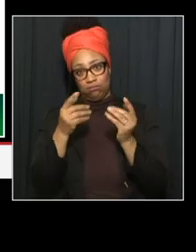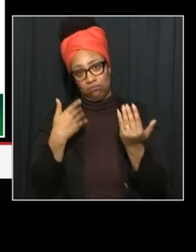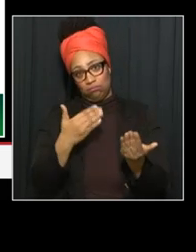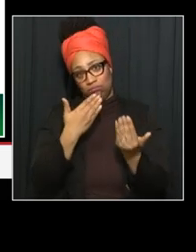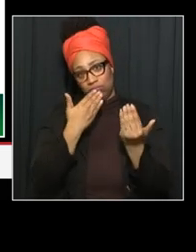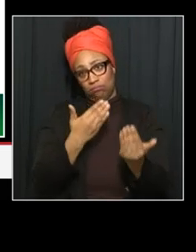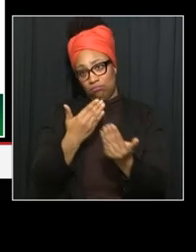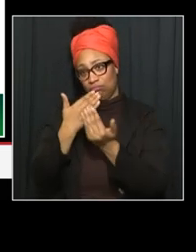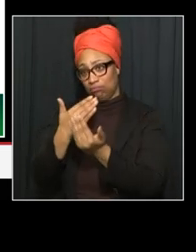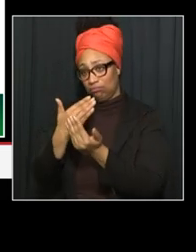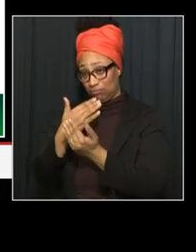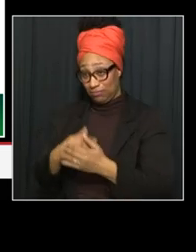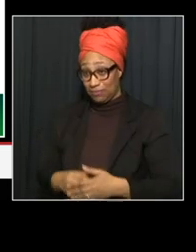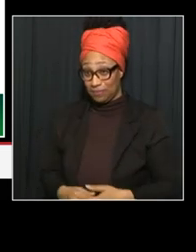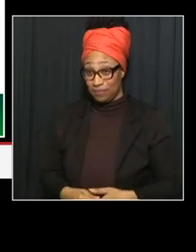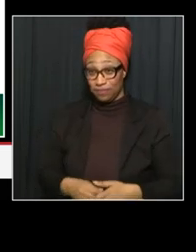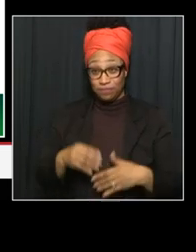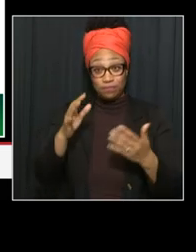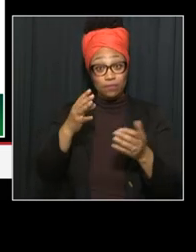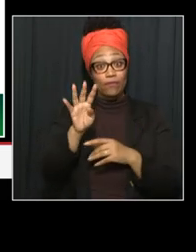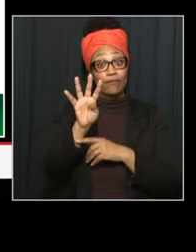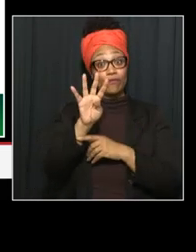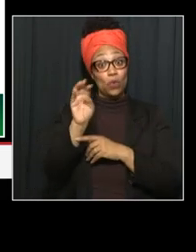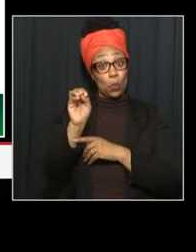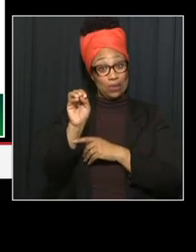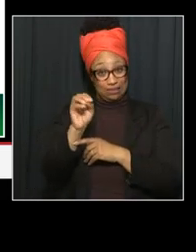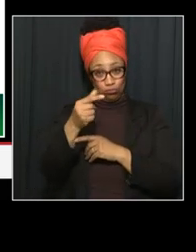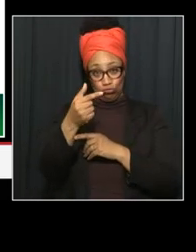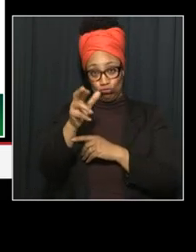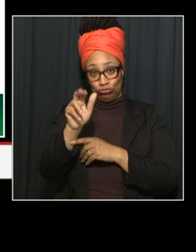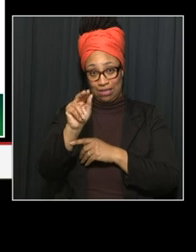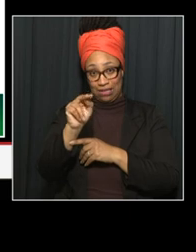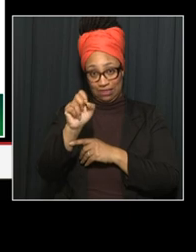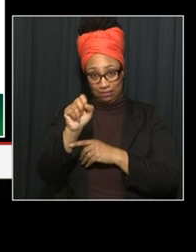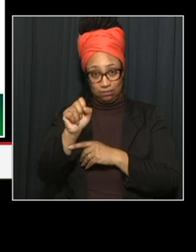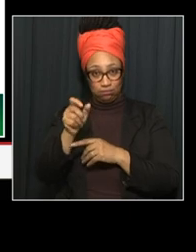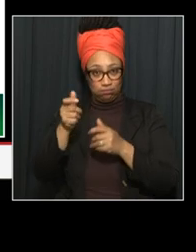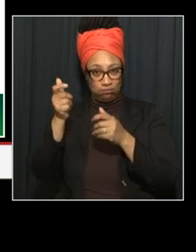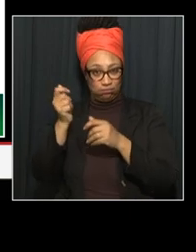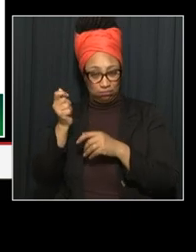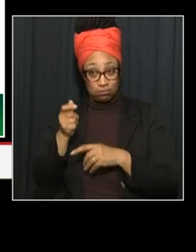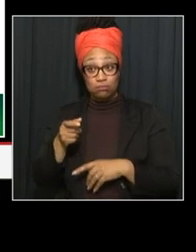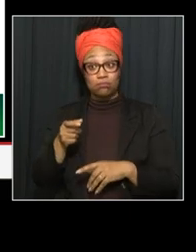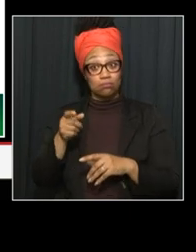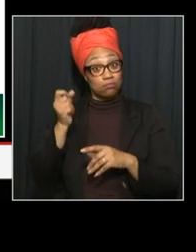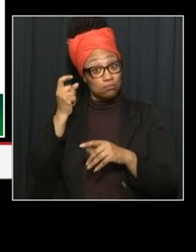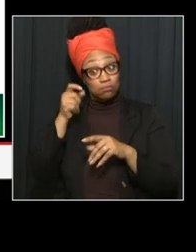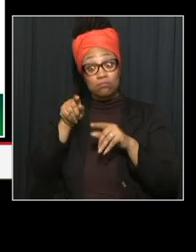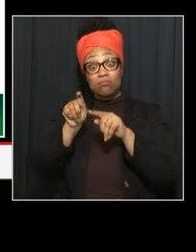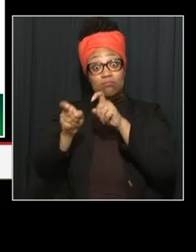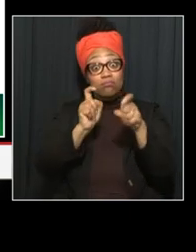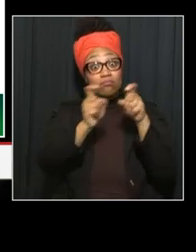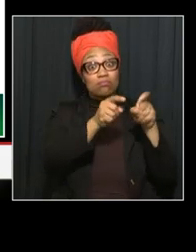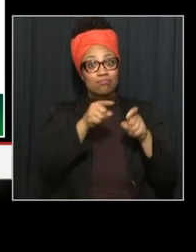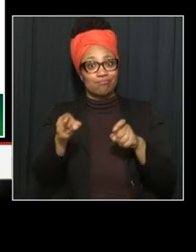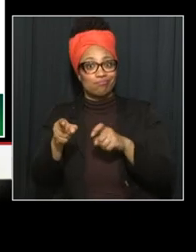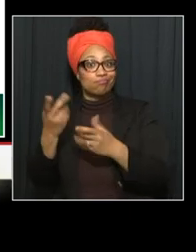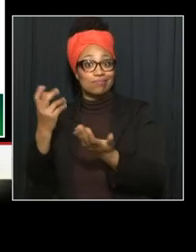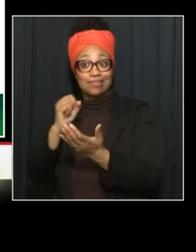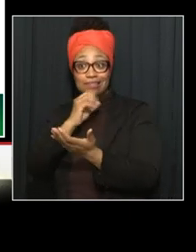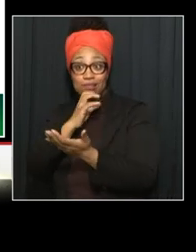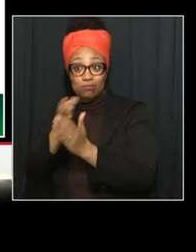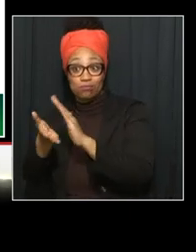that make sure that our senior wellness centers are running, our various programs and services, in particular our community dining